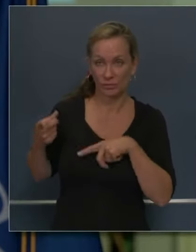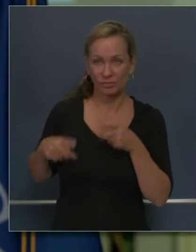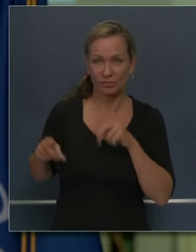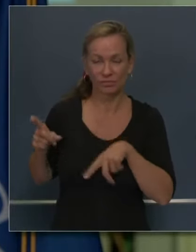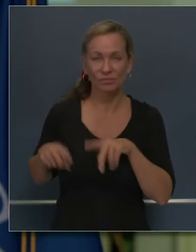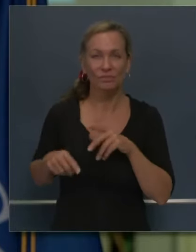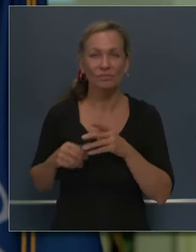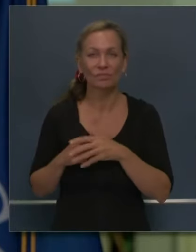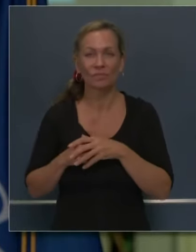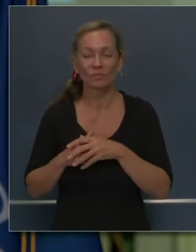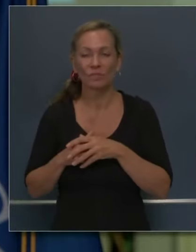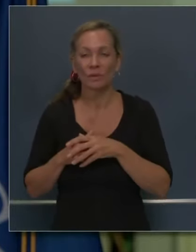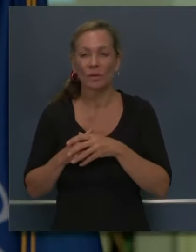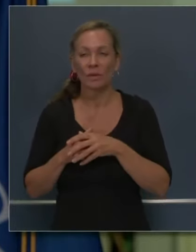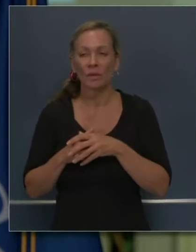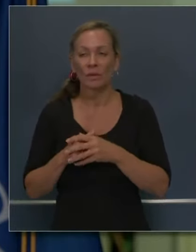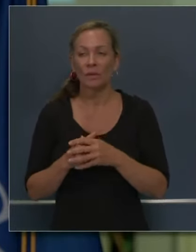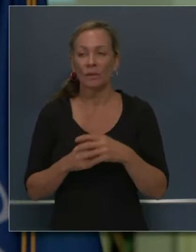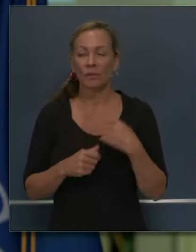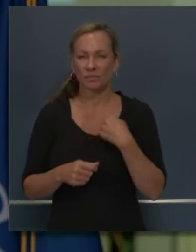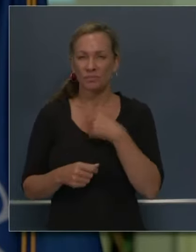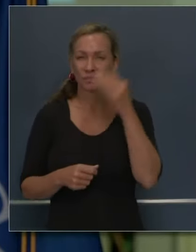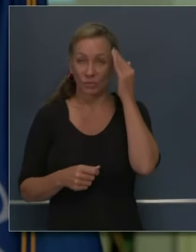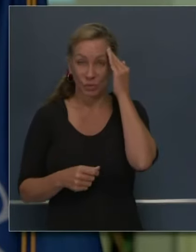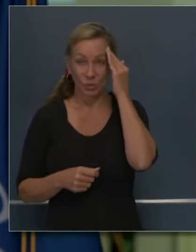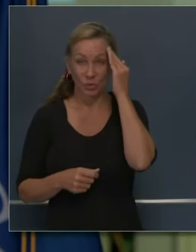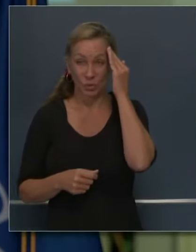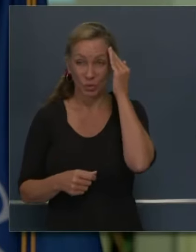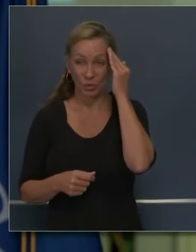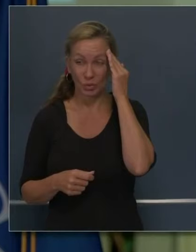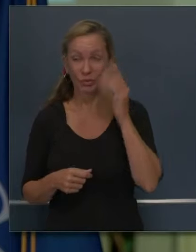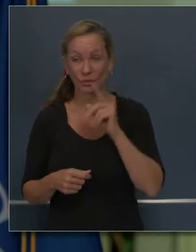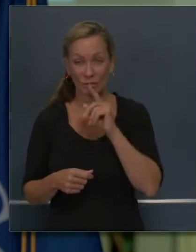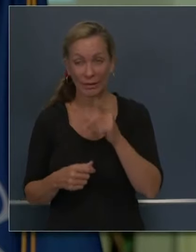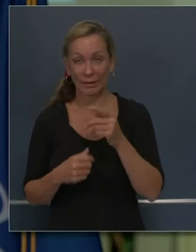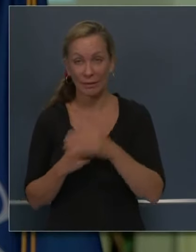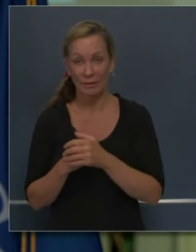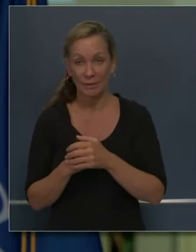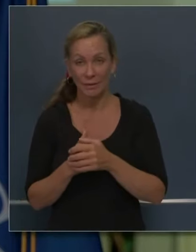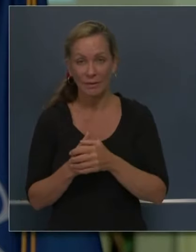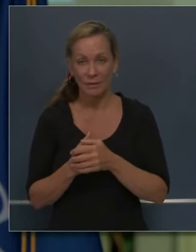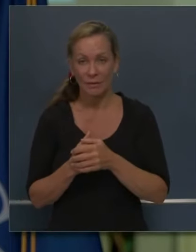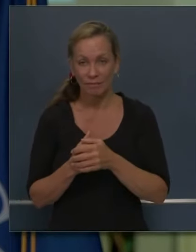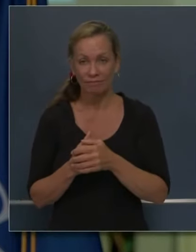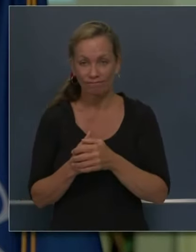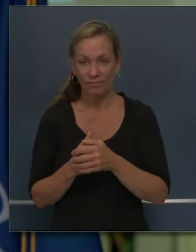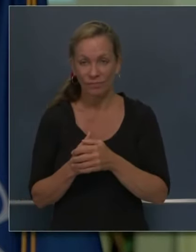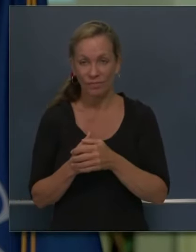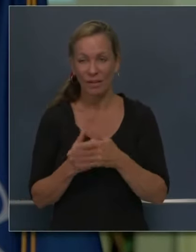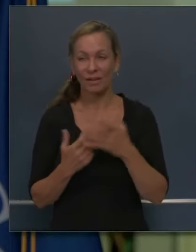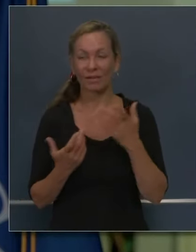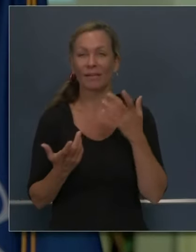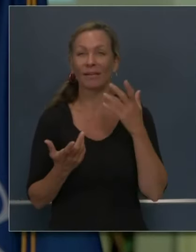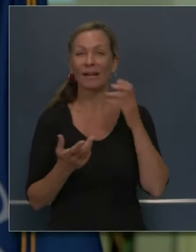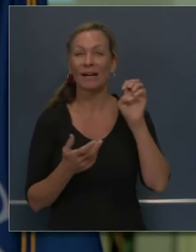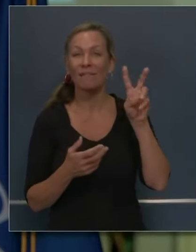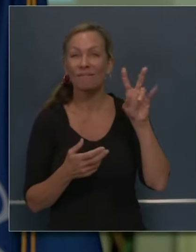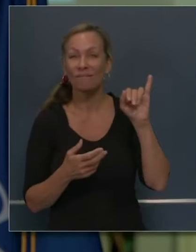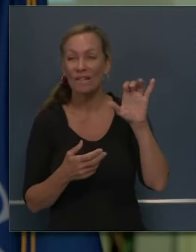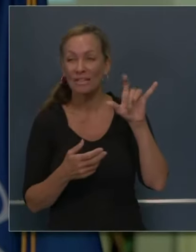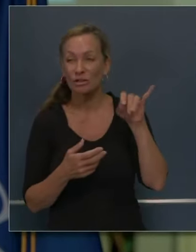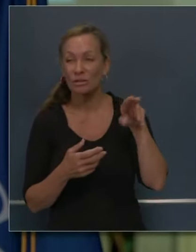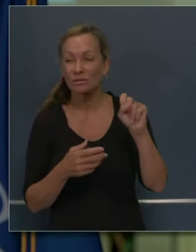process, where we are in a dynamic phase of conversation, by the way, including on the eviction question, we're making real progress